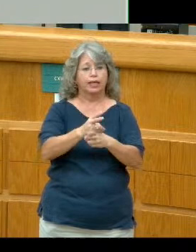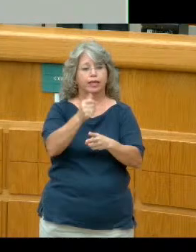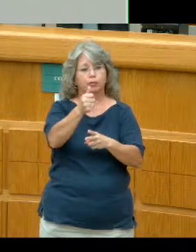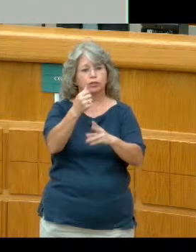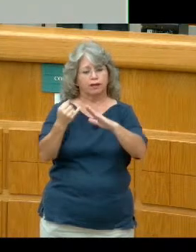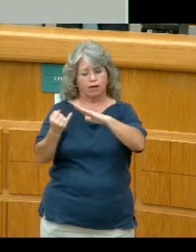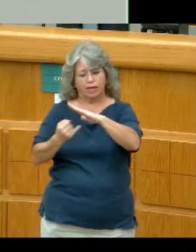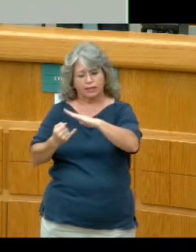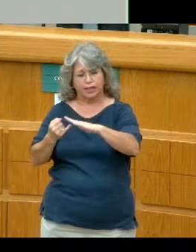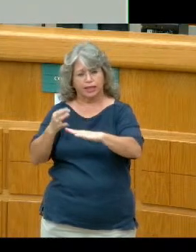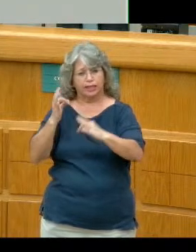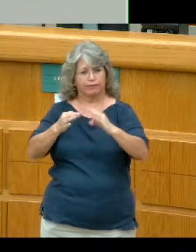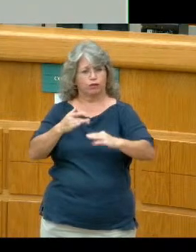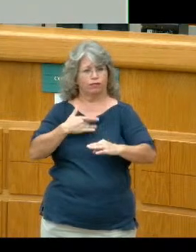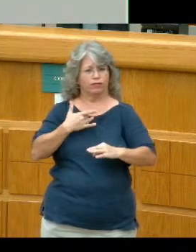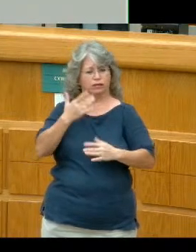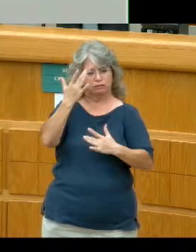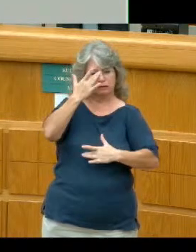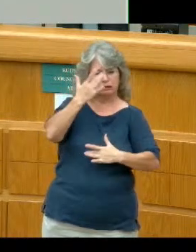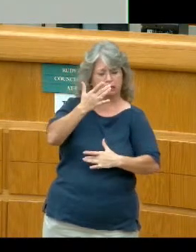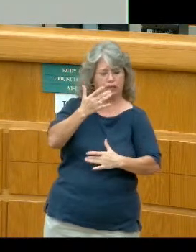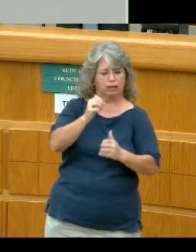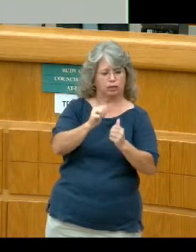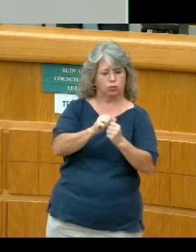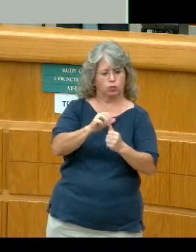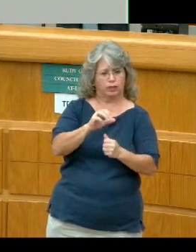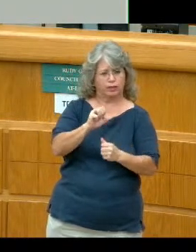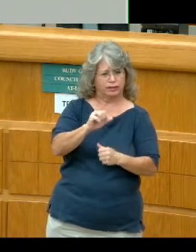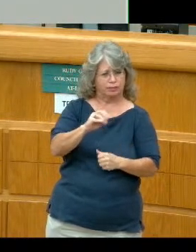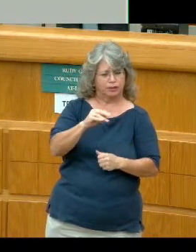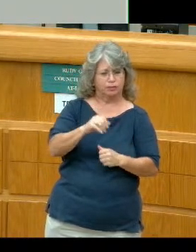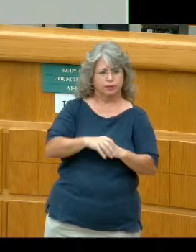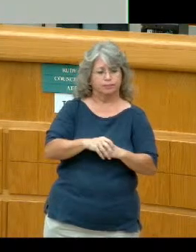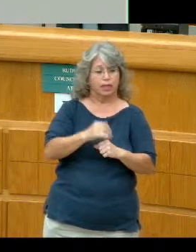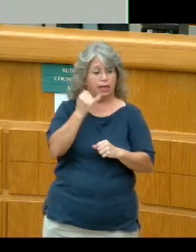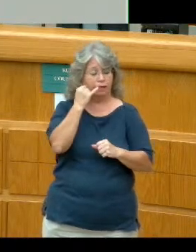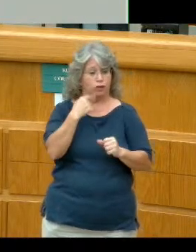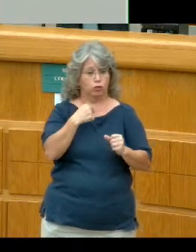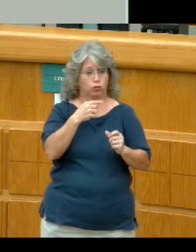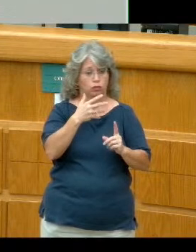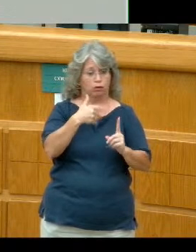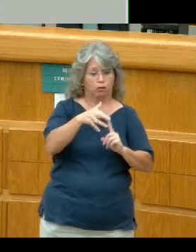Self-isolate when symptomatic. Don't assume that you don't have COVID. If